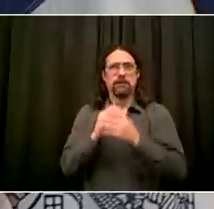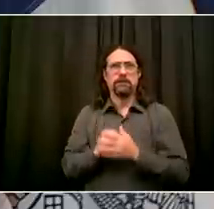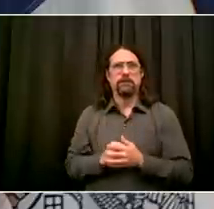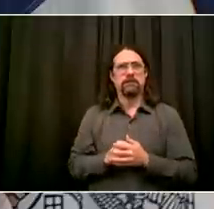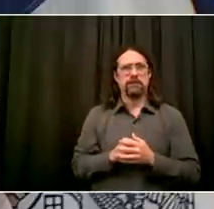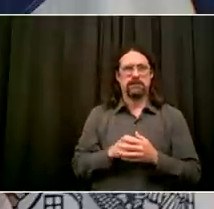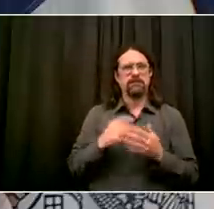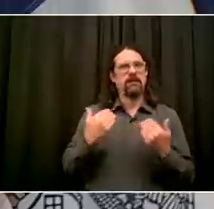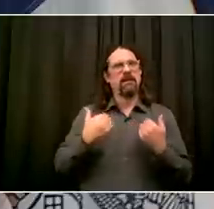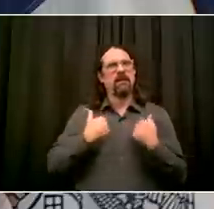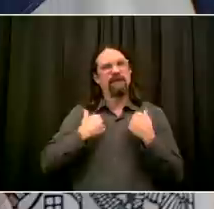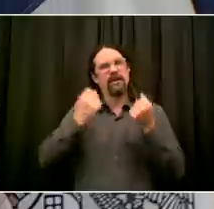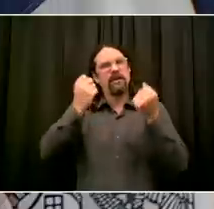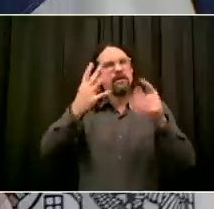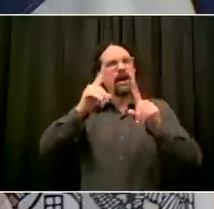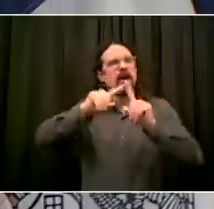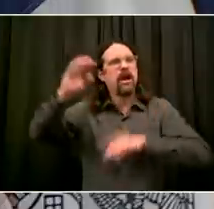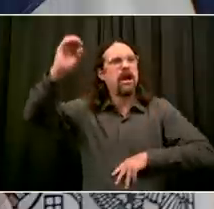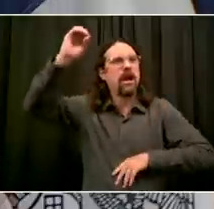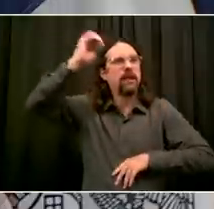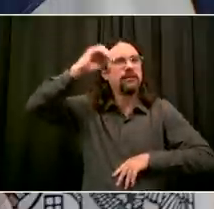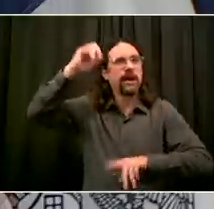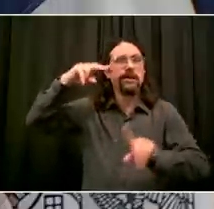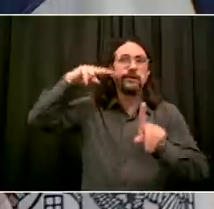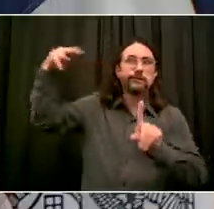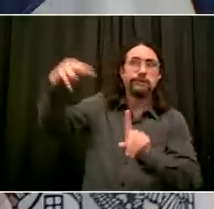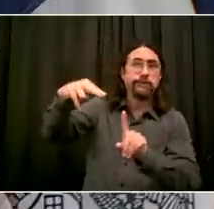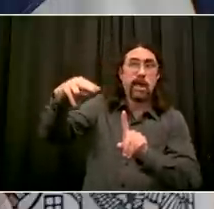Next up is Juliet from 1010 Winds.